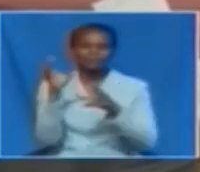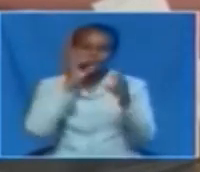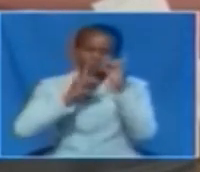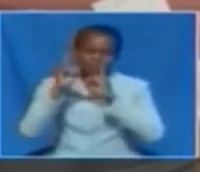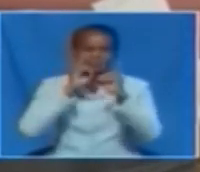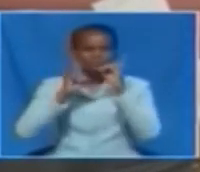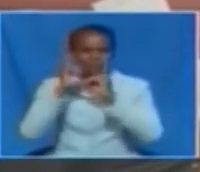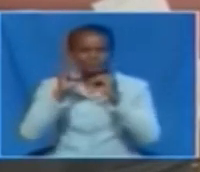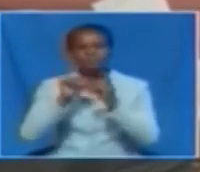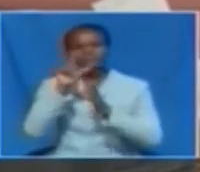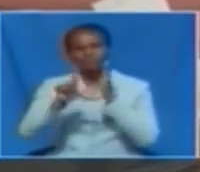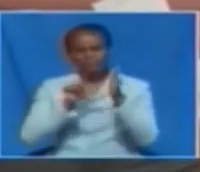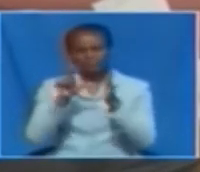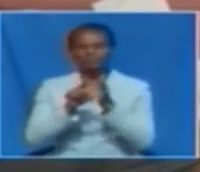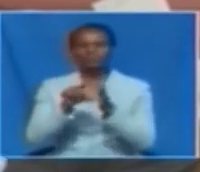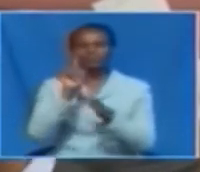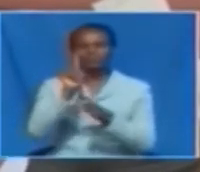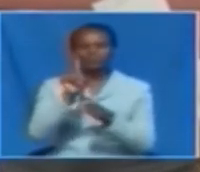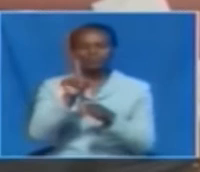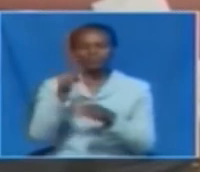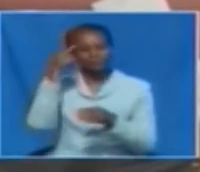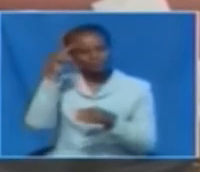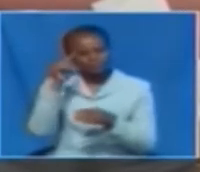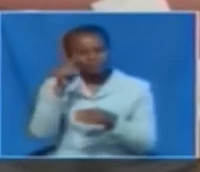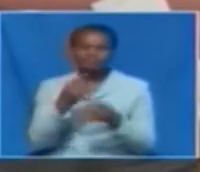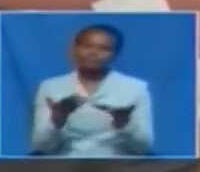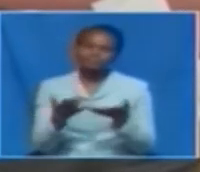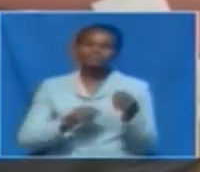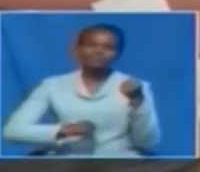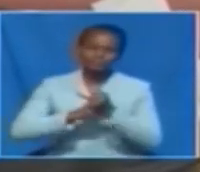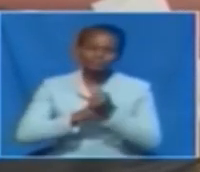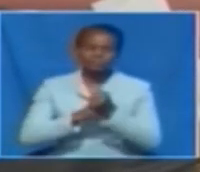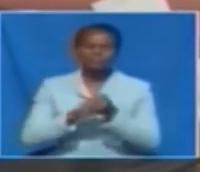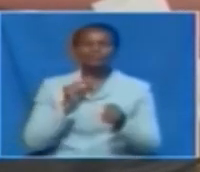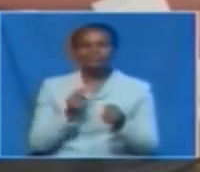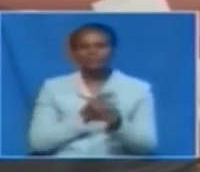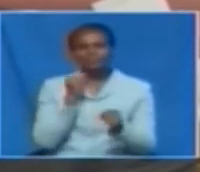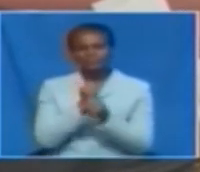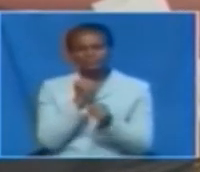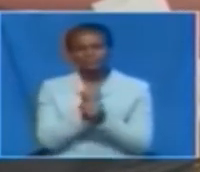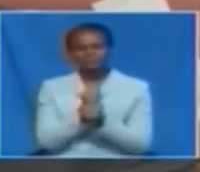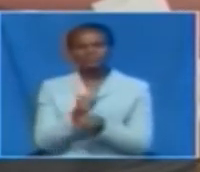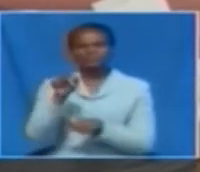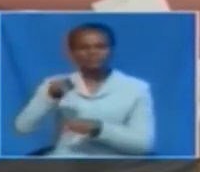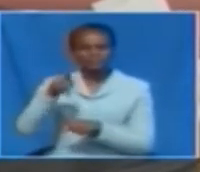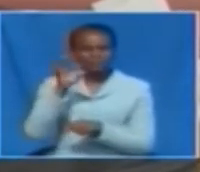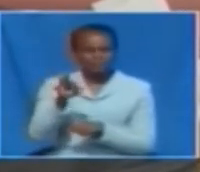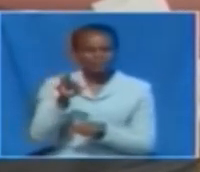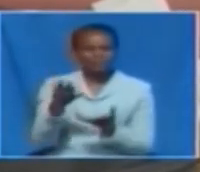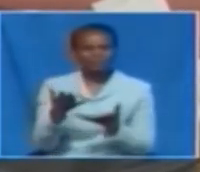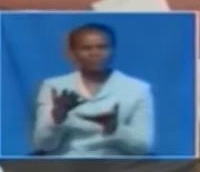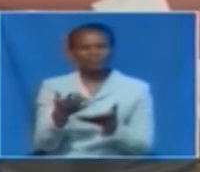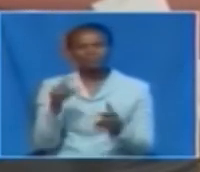this for more than an hour, for and against. Should we work with the Patriotic Front? What are